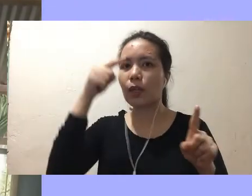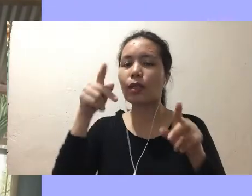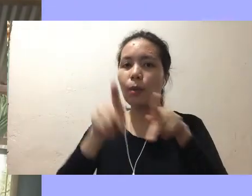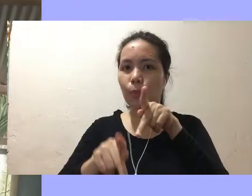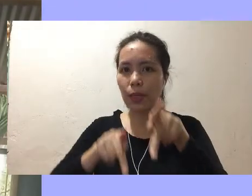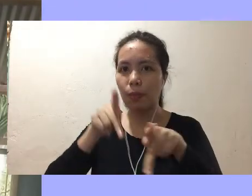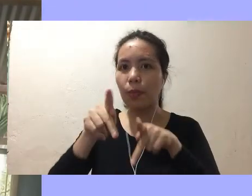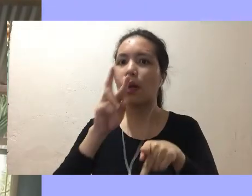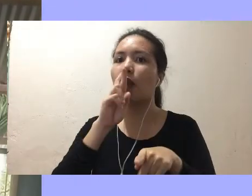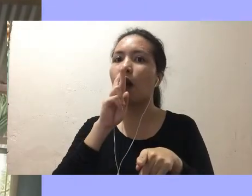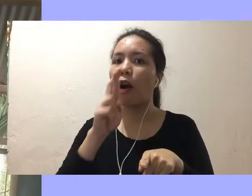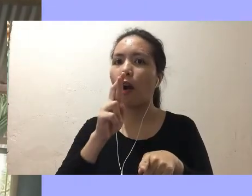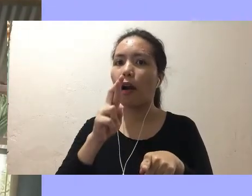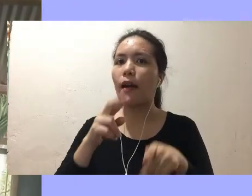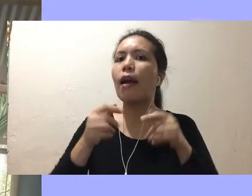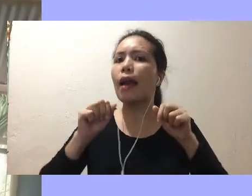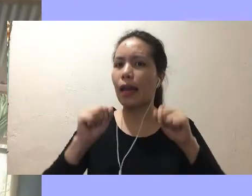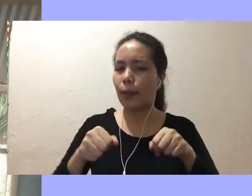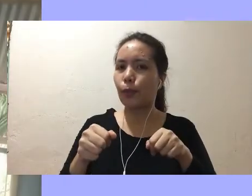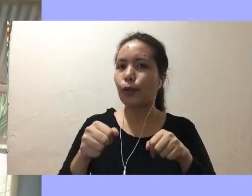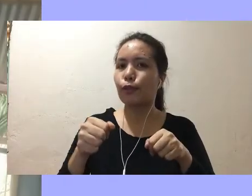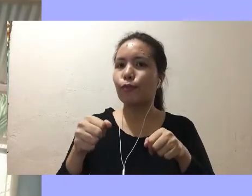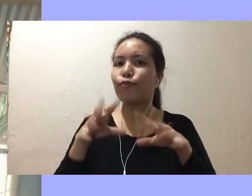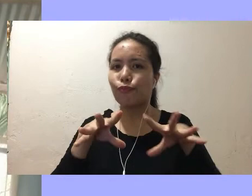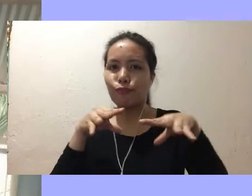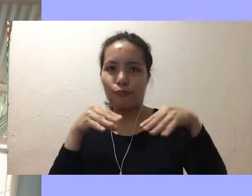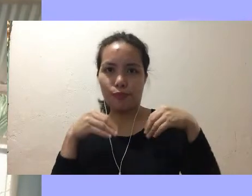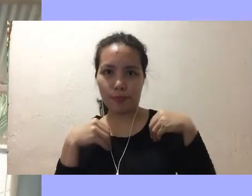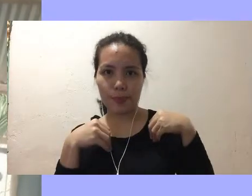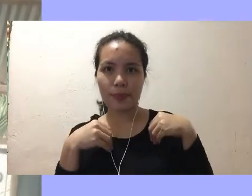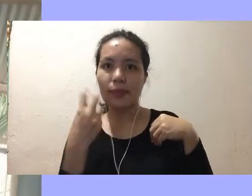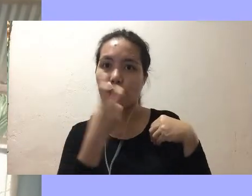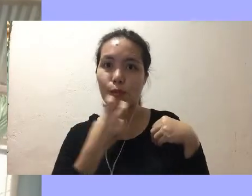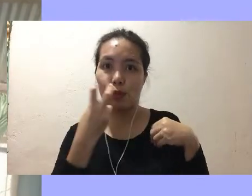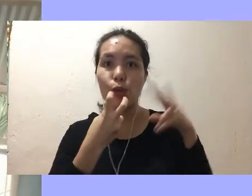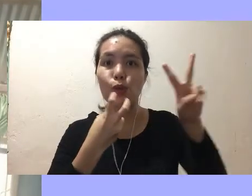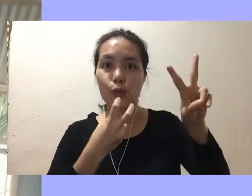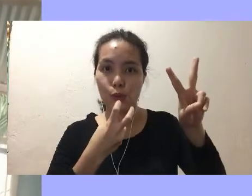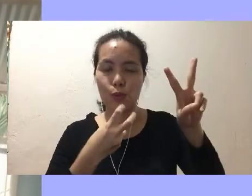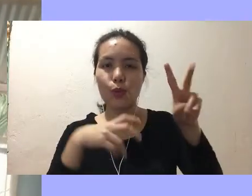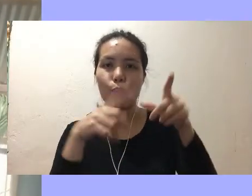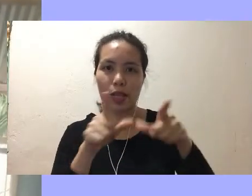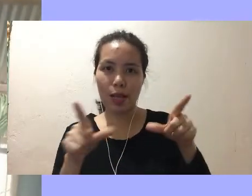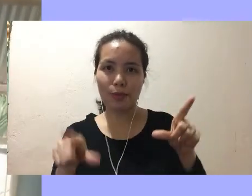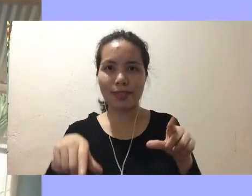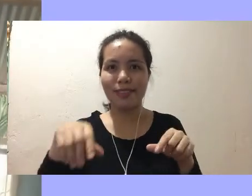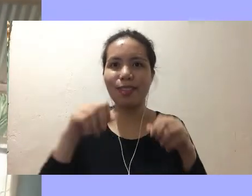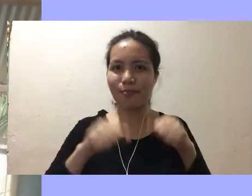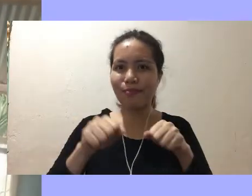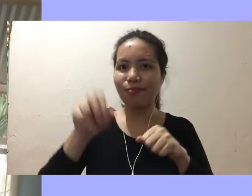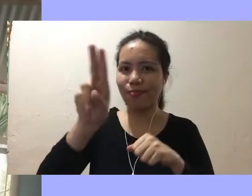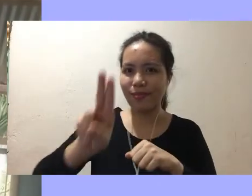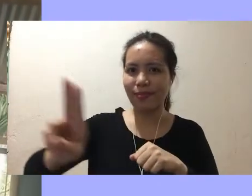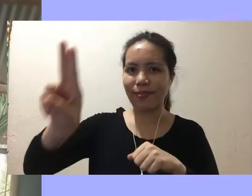or less people here are bilingual just like myself. I can speak both